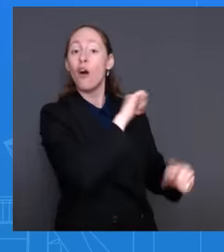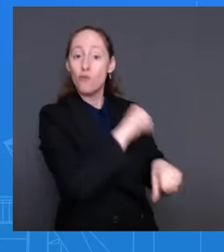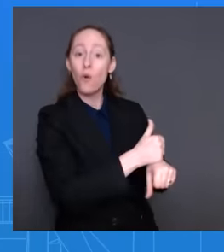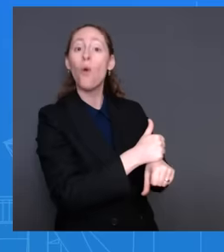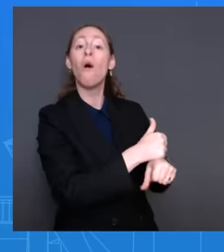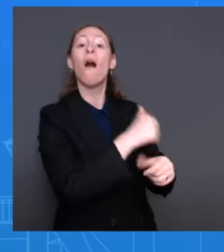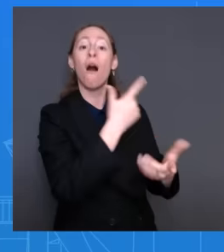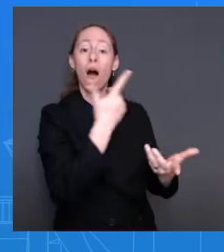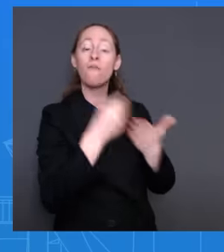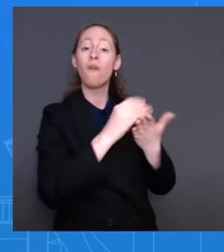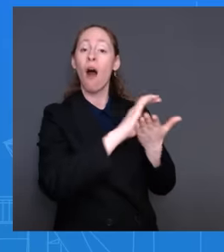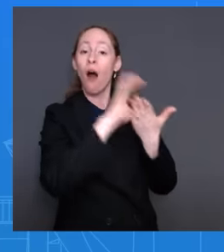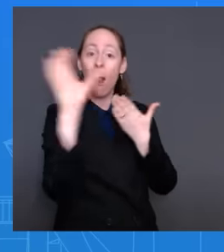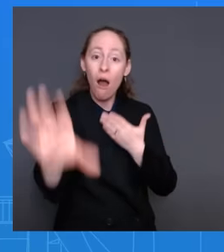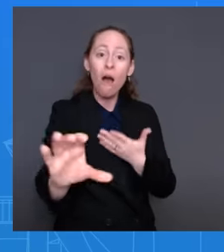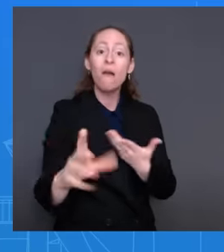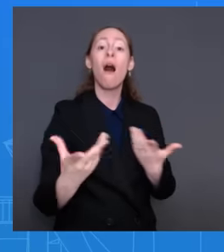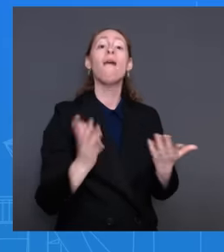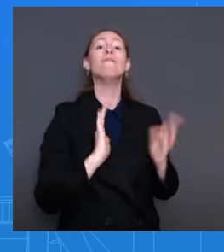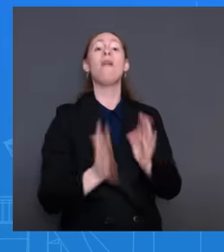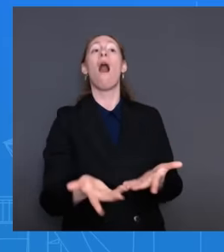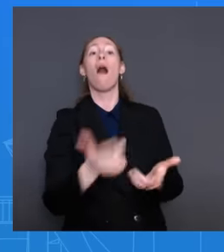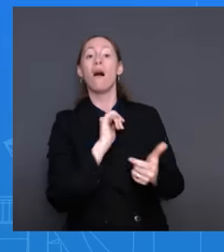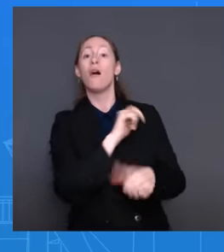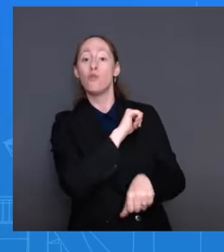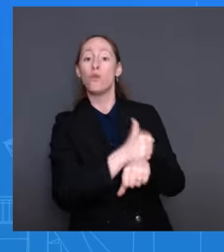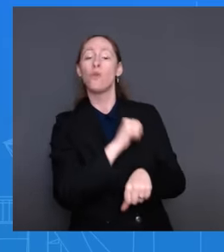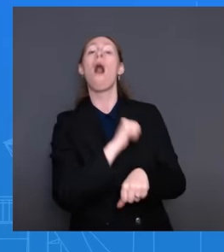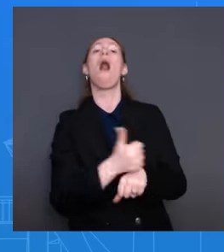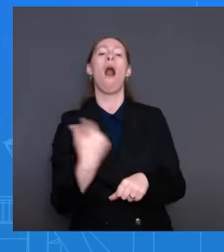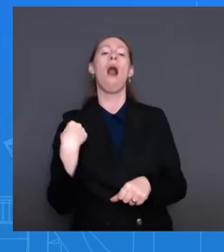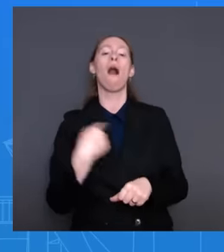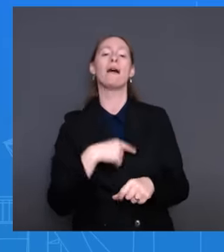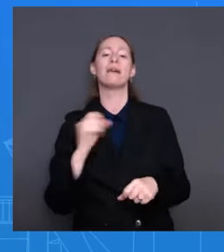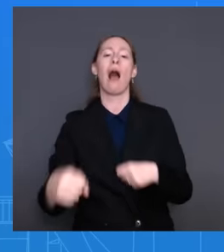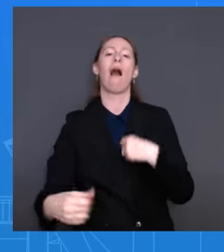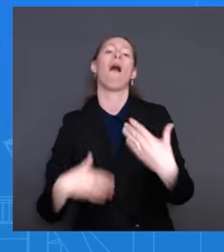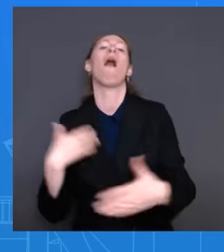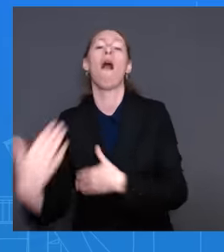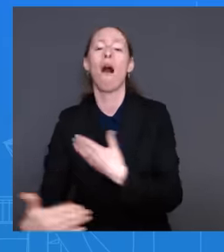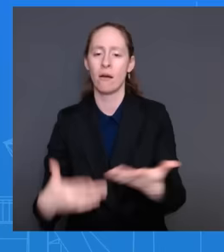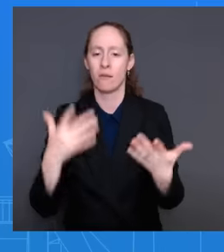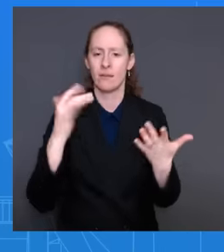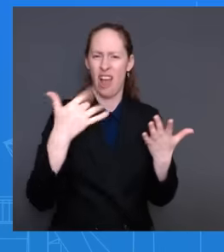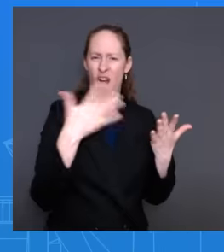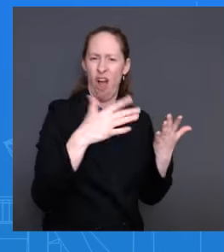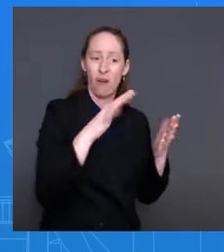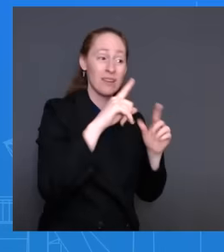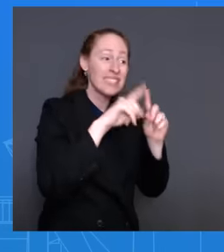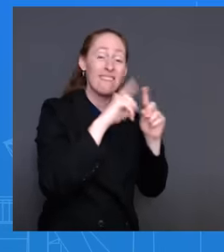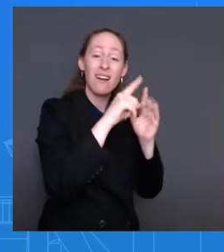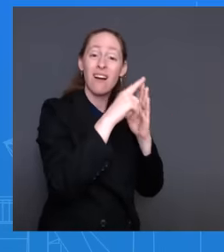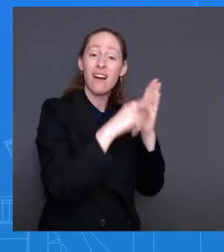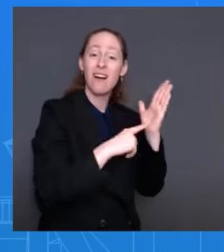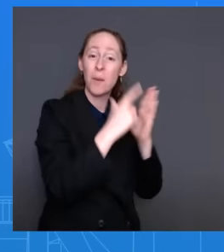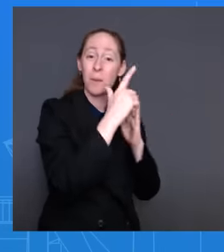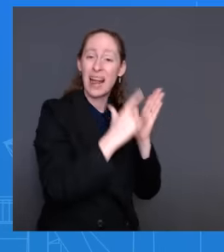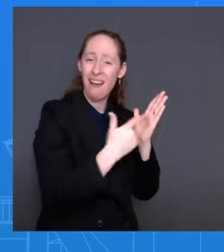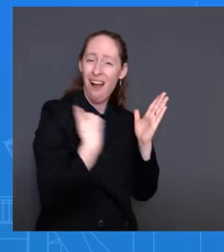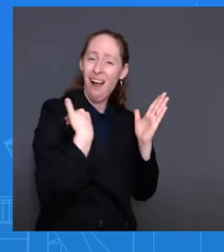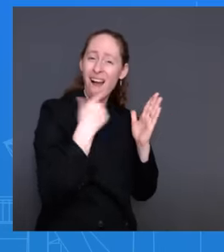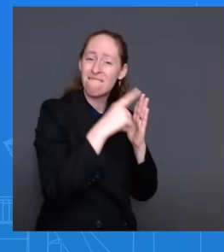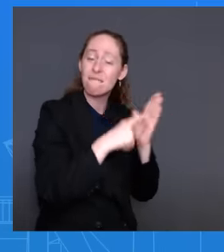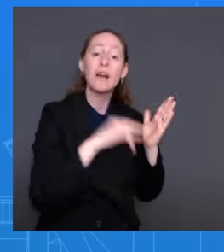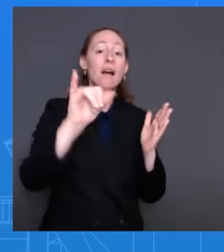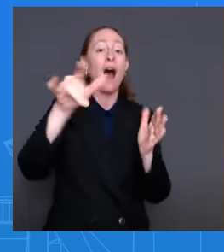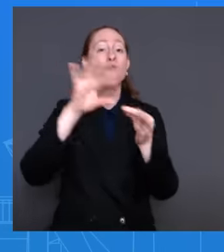that is now in conference. So that's one place where we are hopeful, working very closely with Congress in